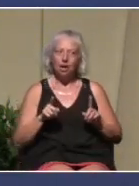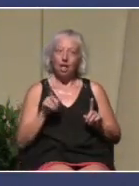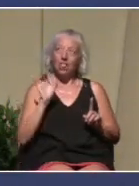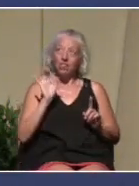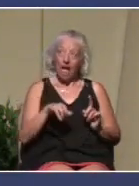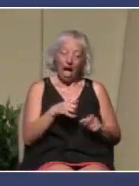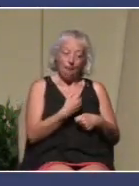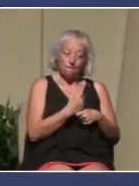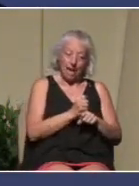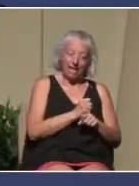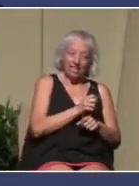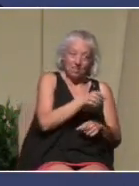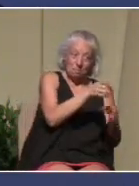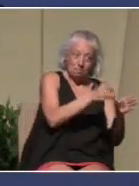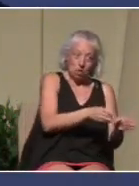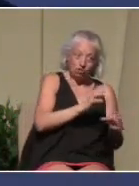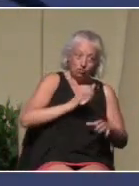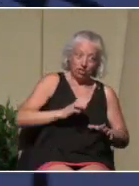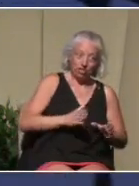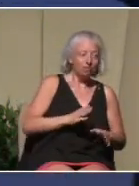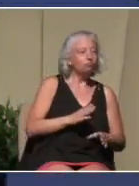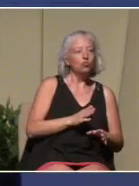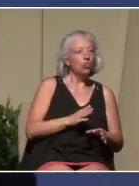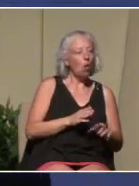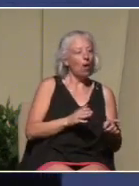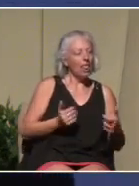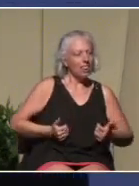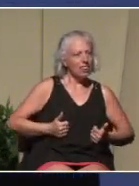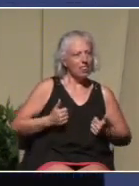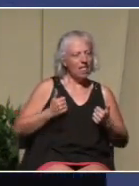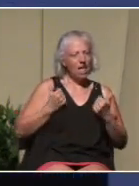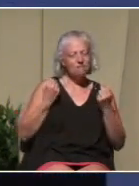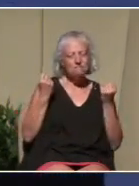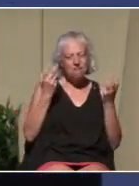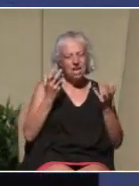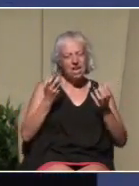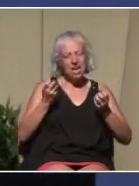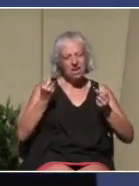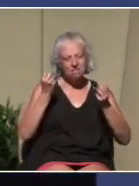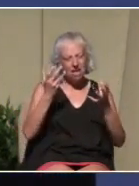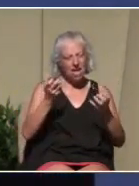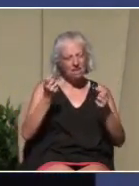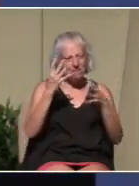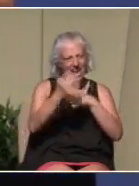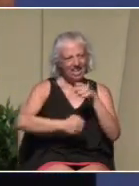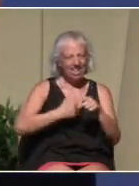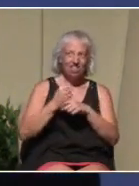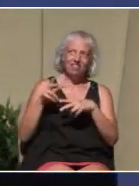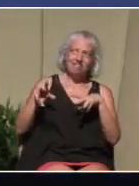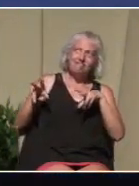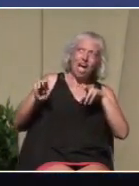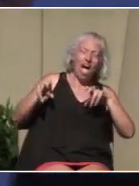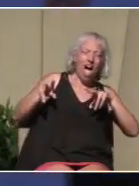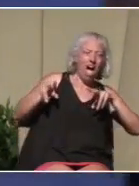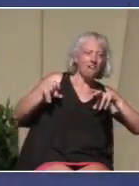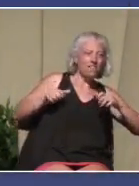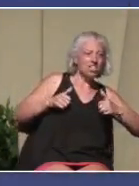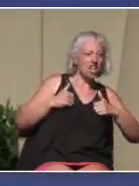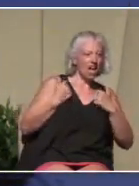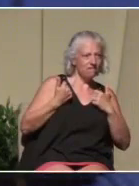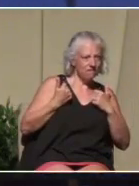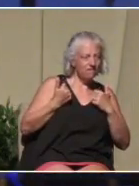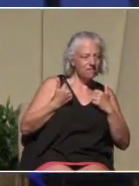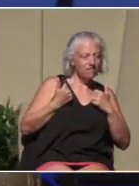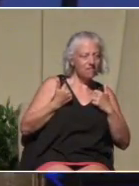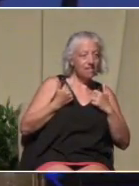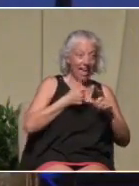Christian. He lived for decades a very selfish life, as by his own description. He lives for decades until